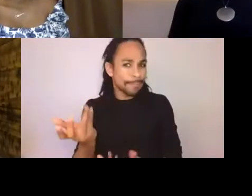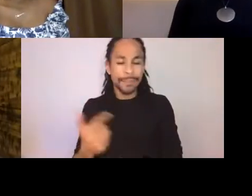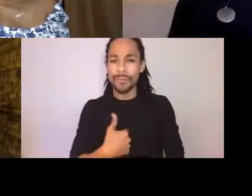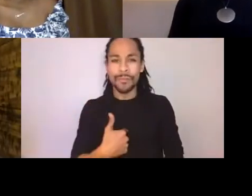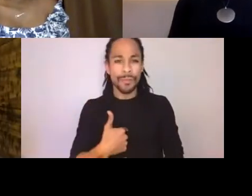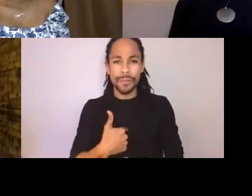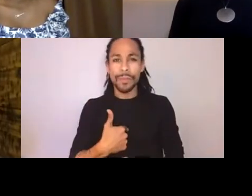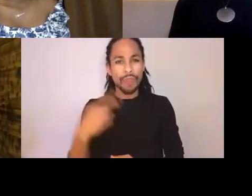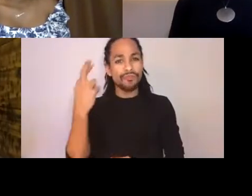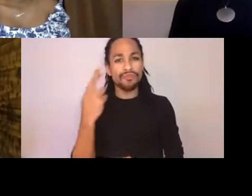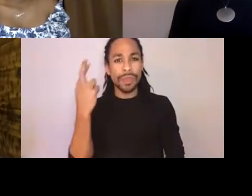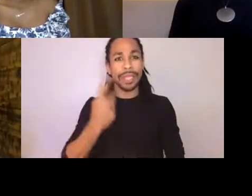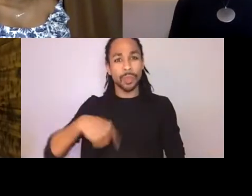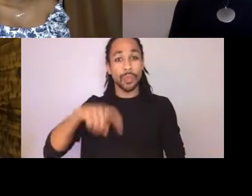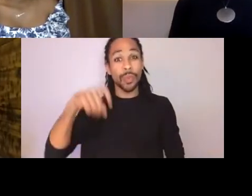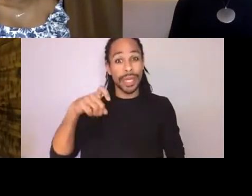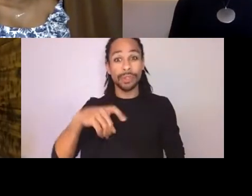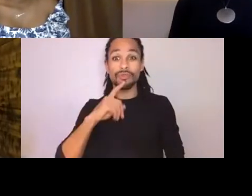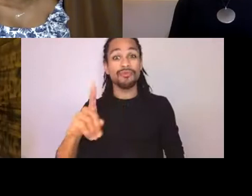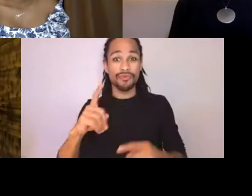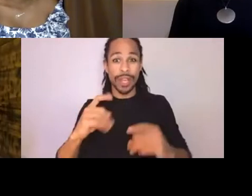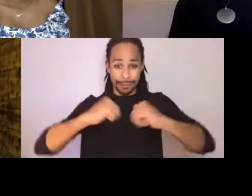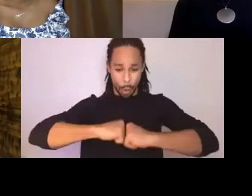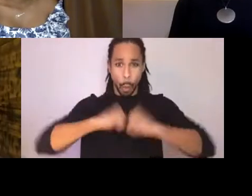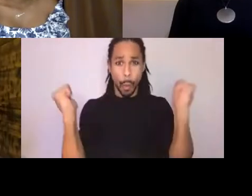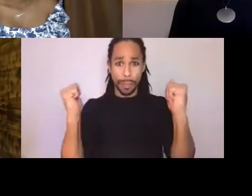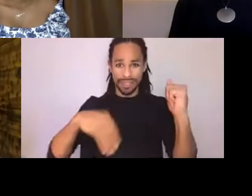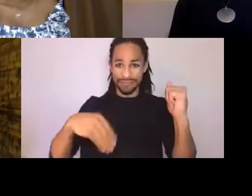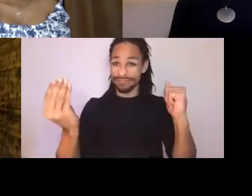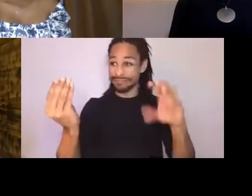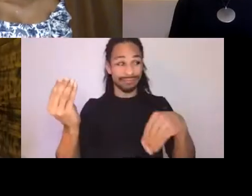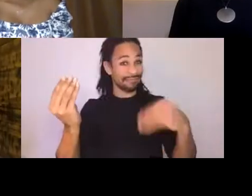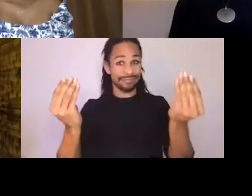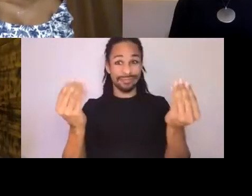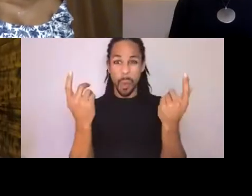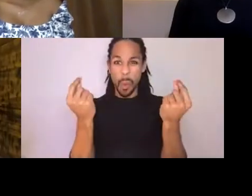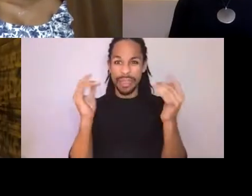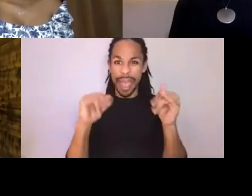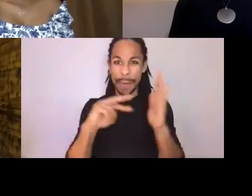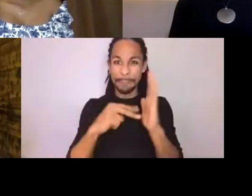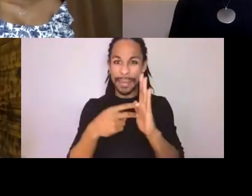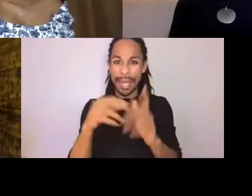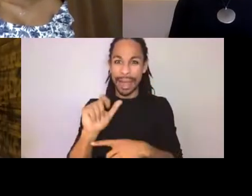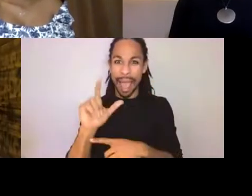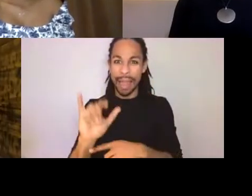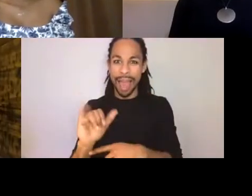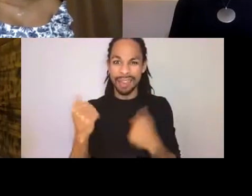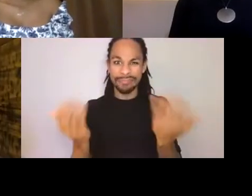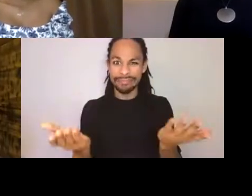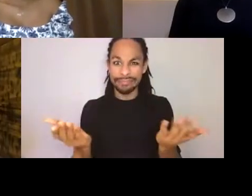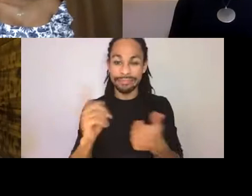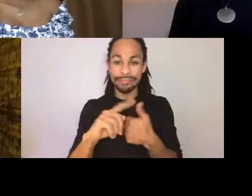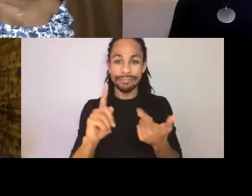we need to start kind of deconstructing what it means. Also thinking about what does it mean to